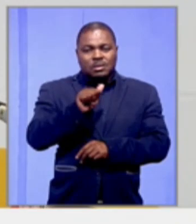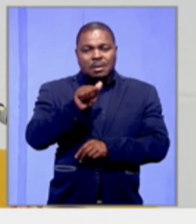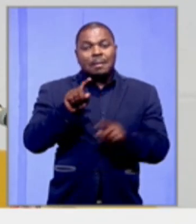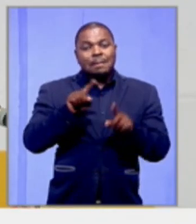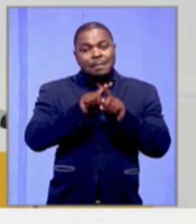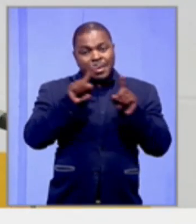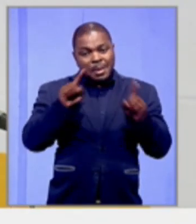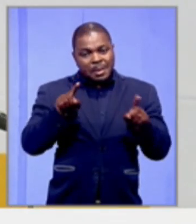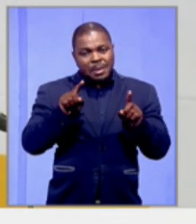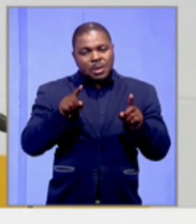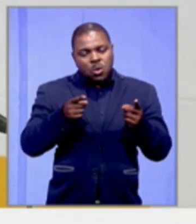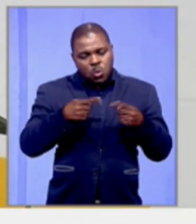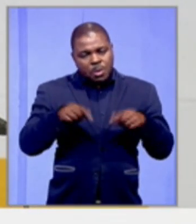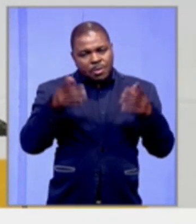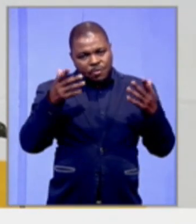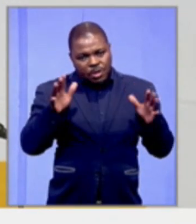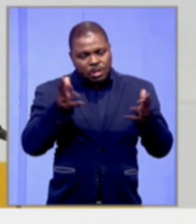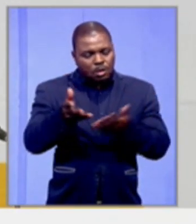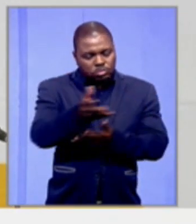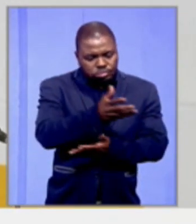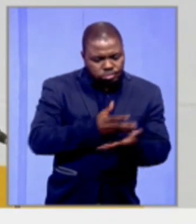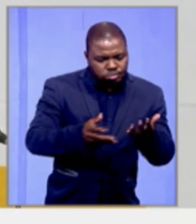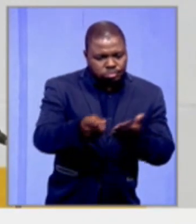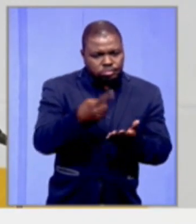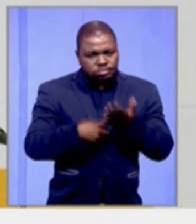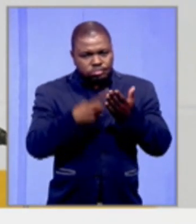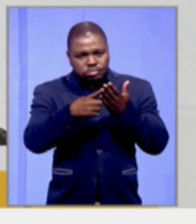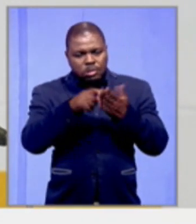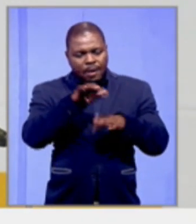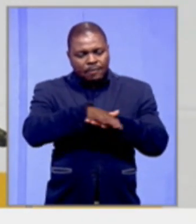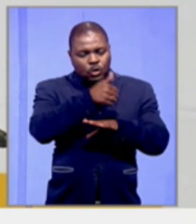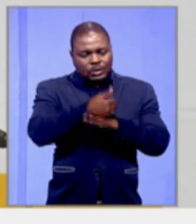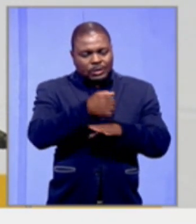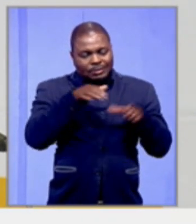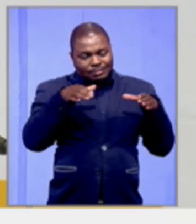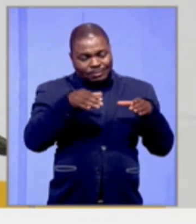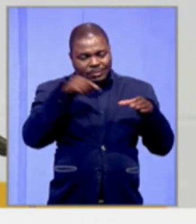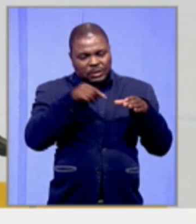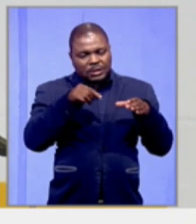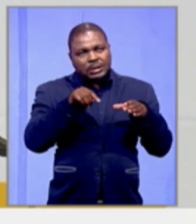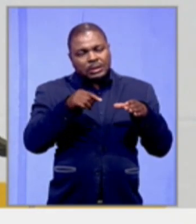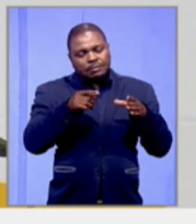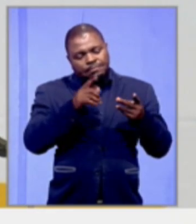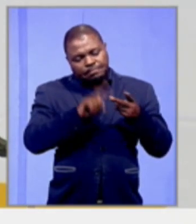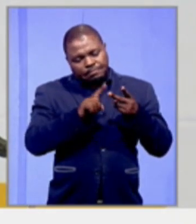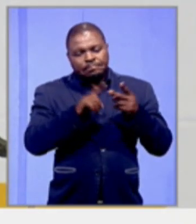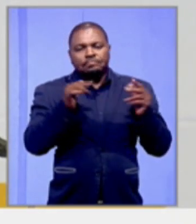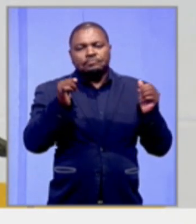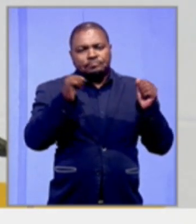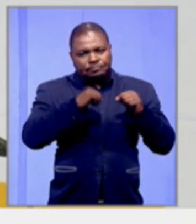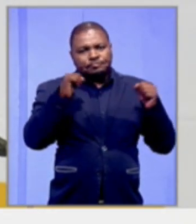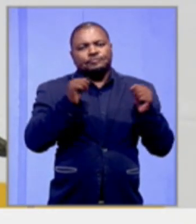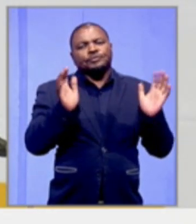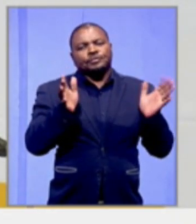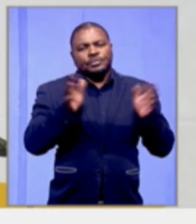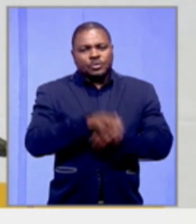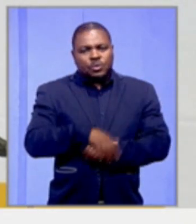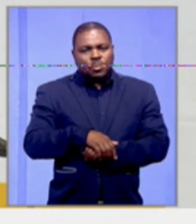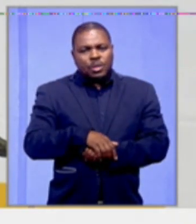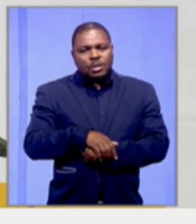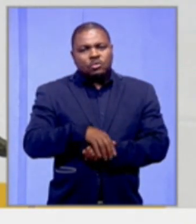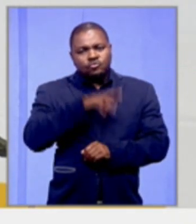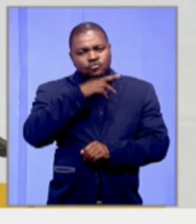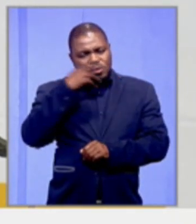But there's been a discussion and among ourselves in the foundation for some time and an agreement that really